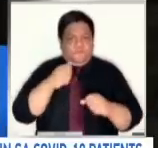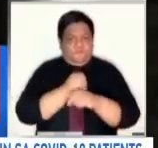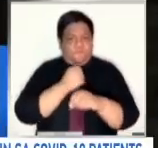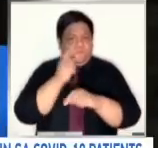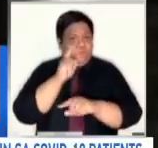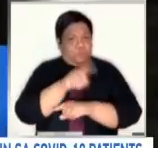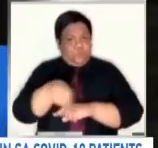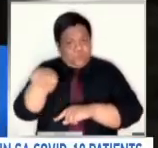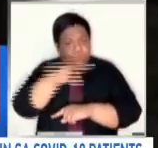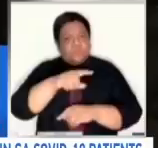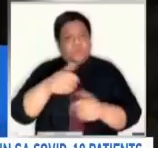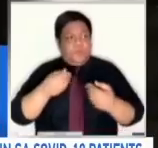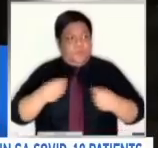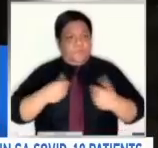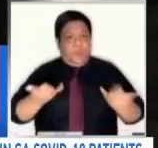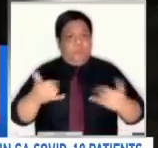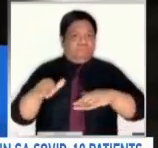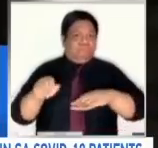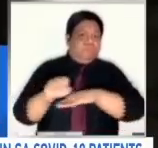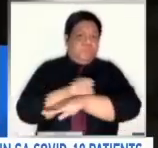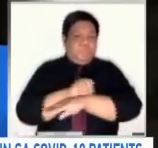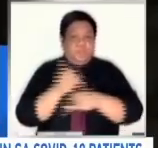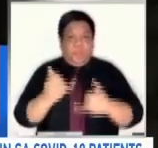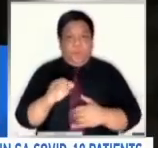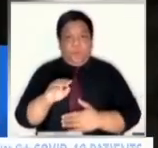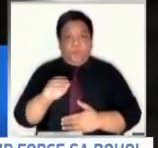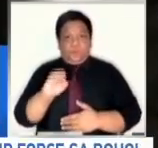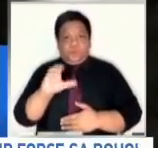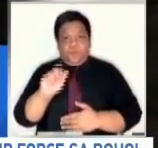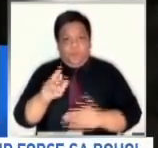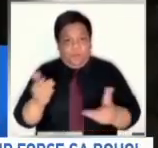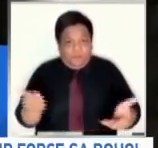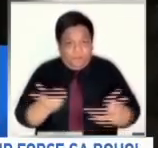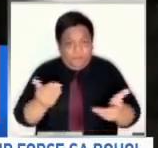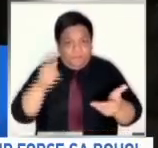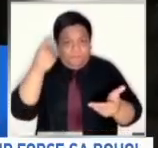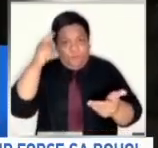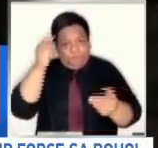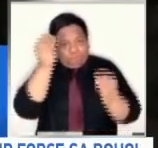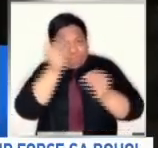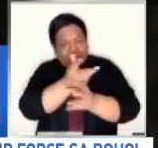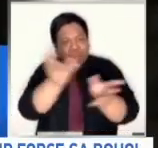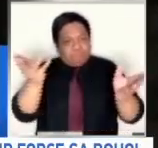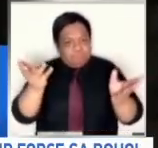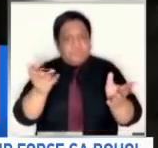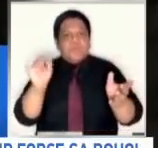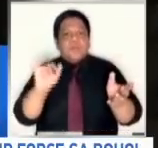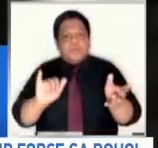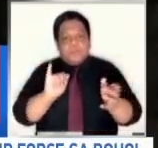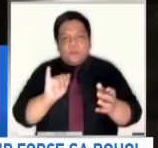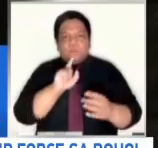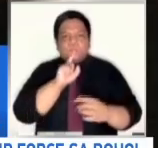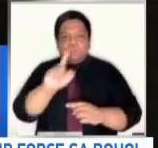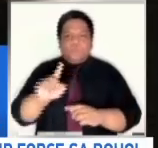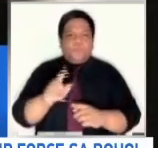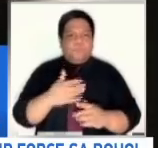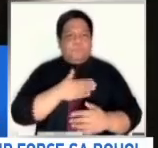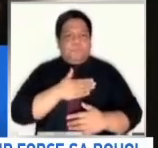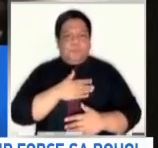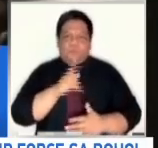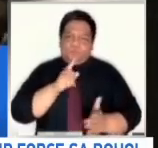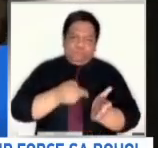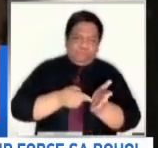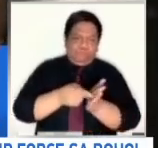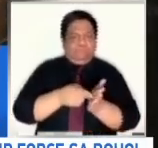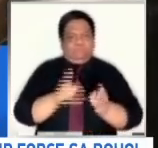this platform and now an Oscar stage to get share a message, you know, and to really speak my own truth.